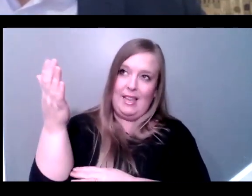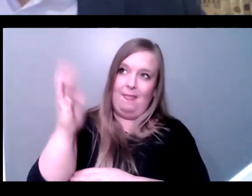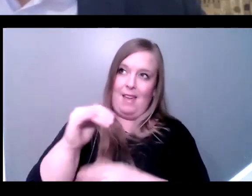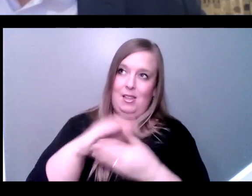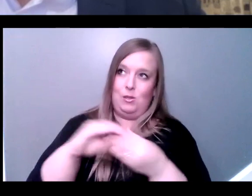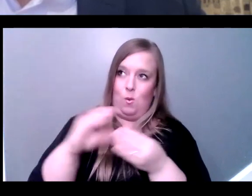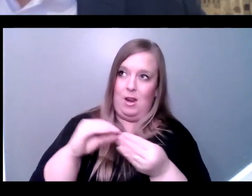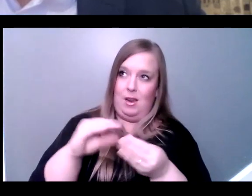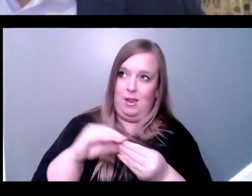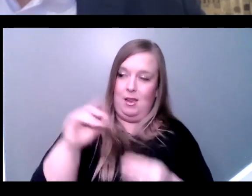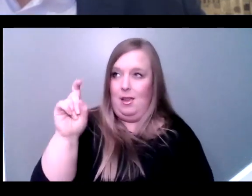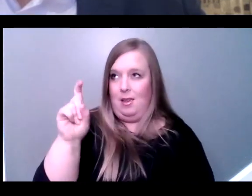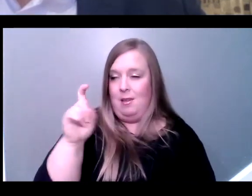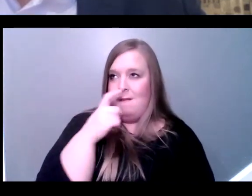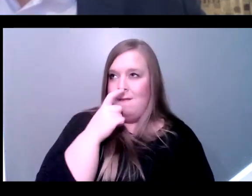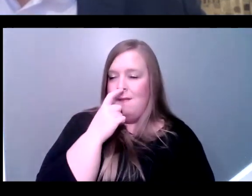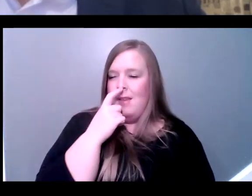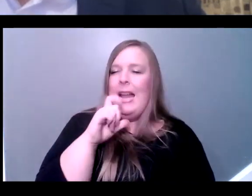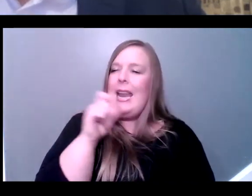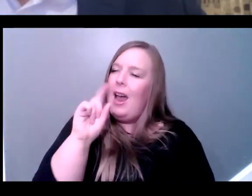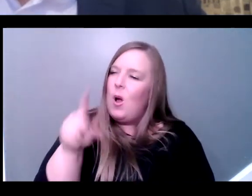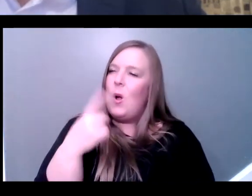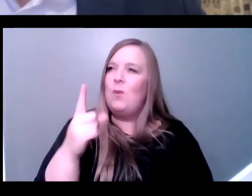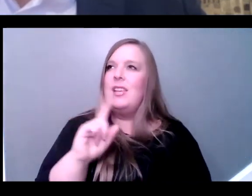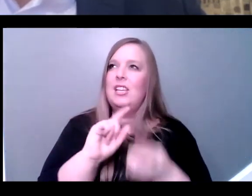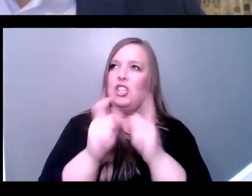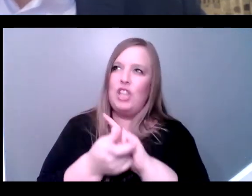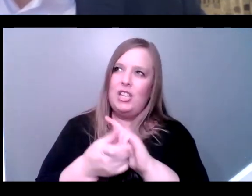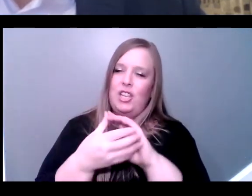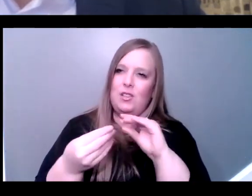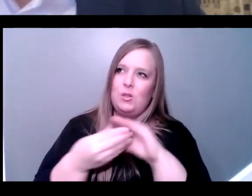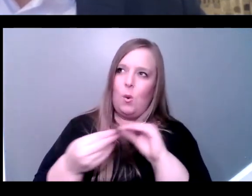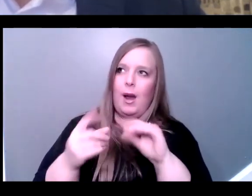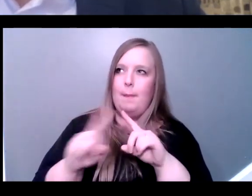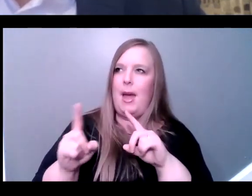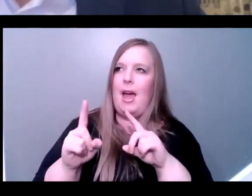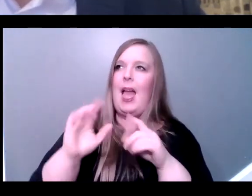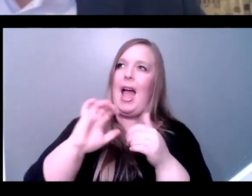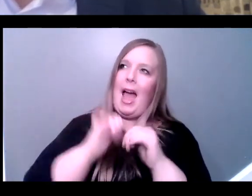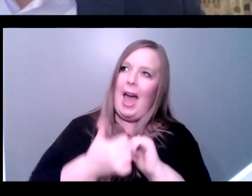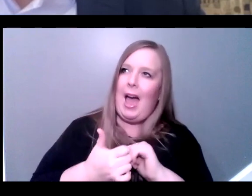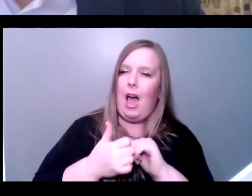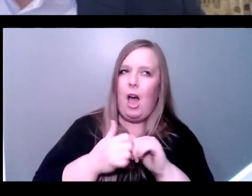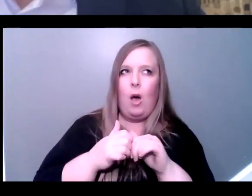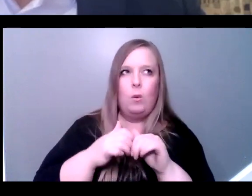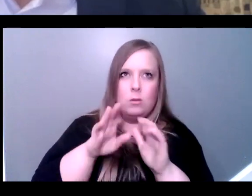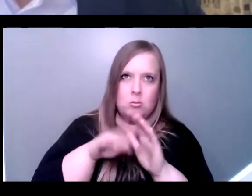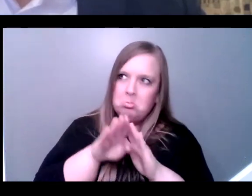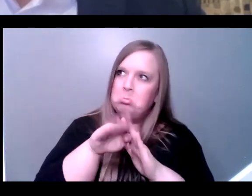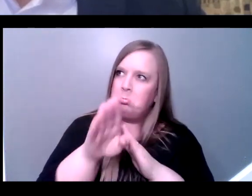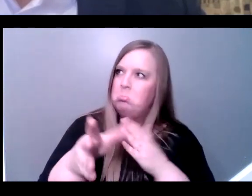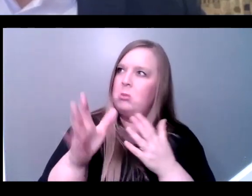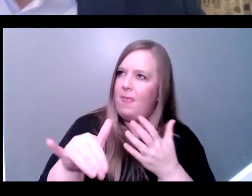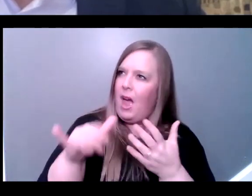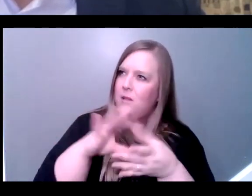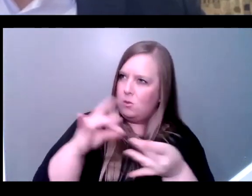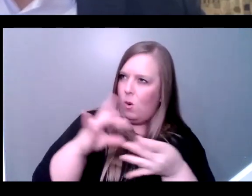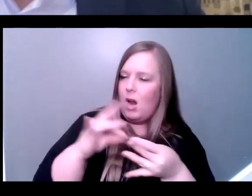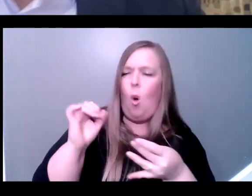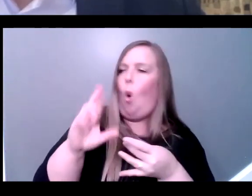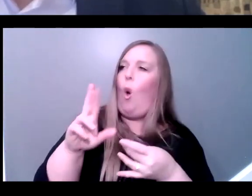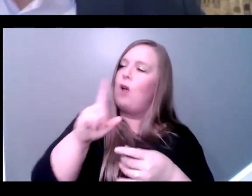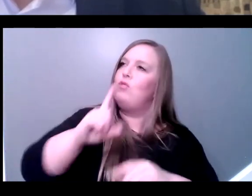a particular reason you went with fiction? You know, that is a very good question. I can consider it historical